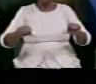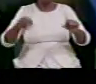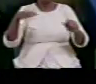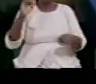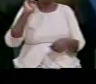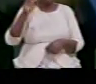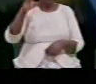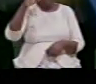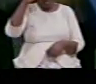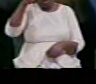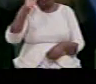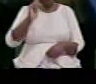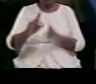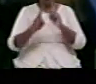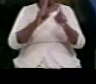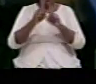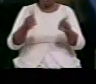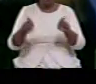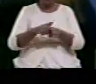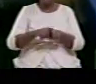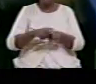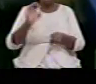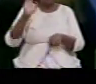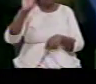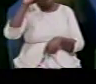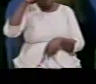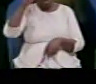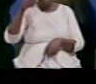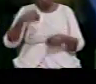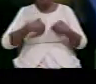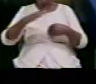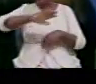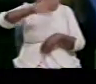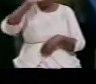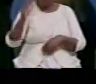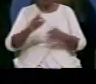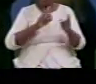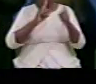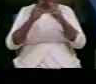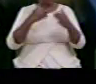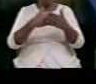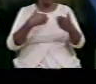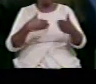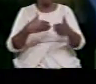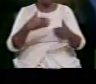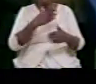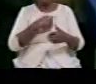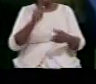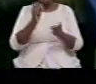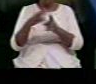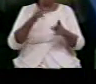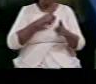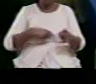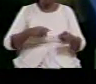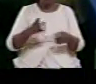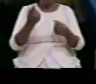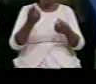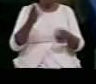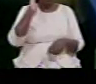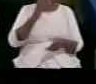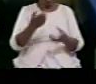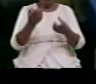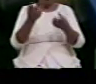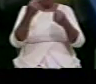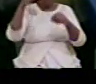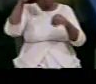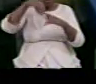before. The word of his mouth will be a word of power, and it will penetrate into every heart and life